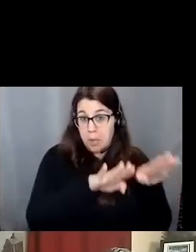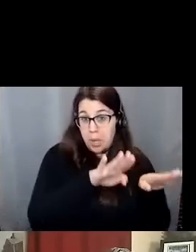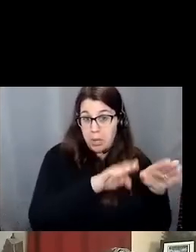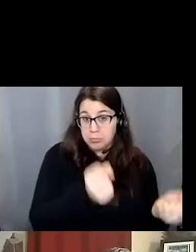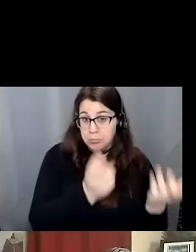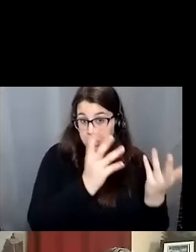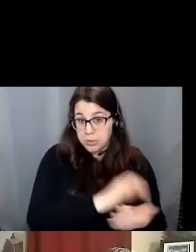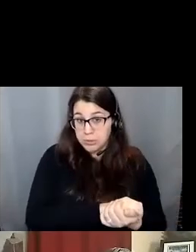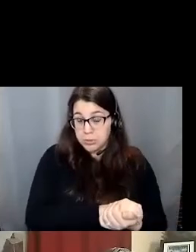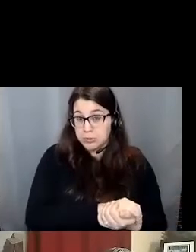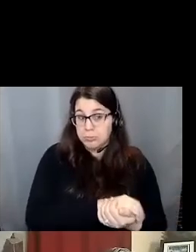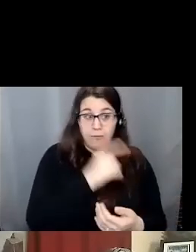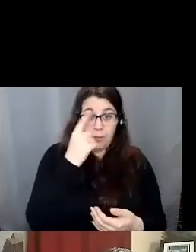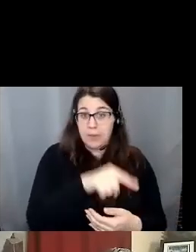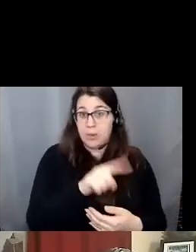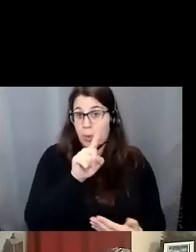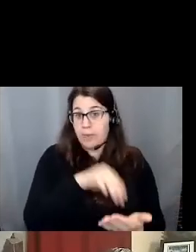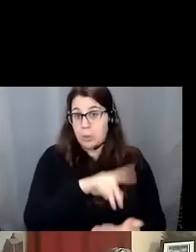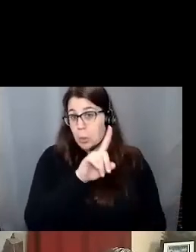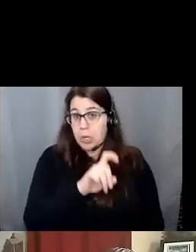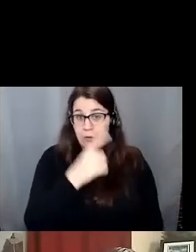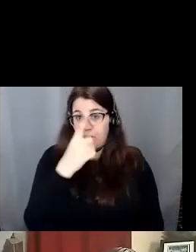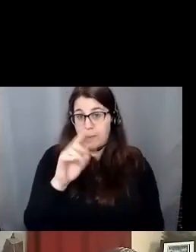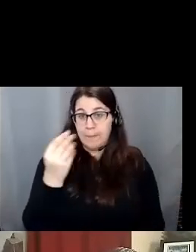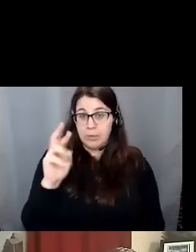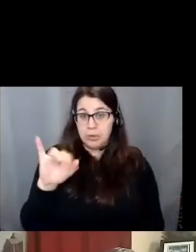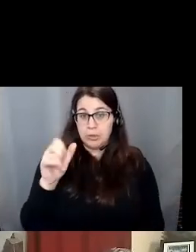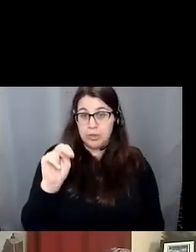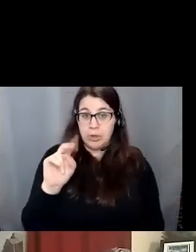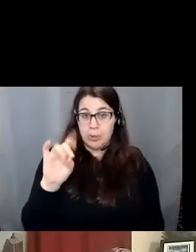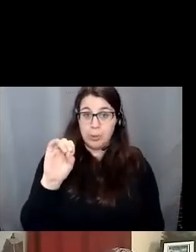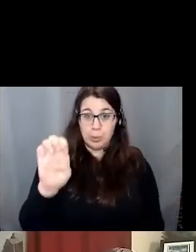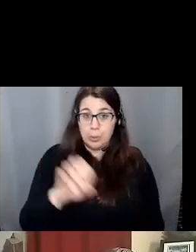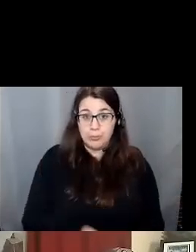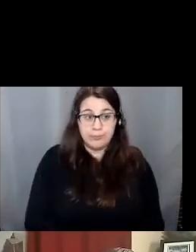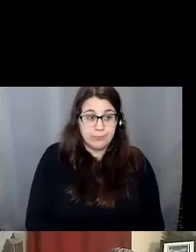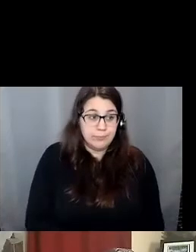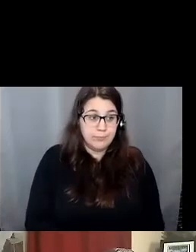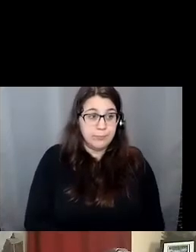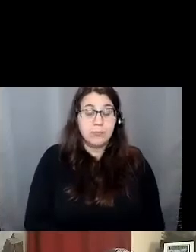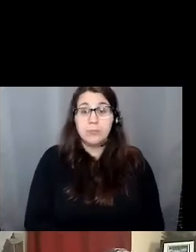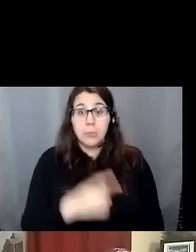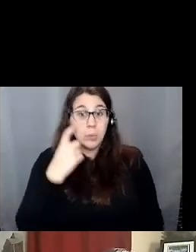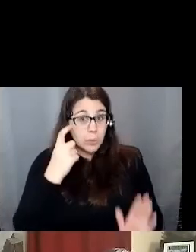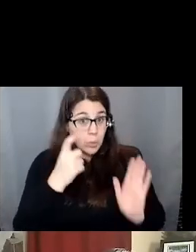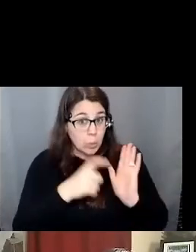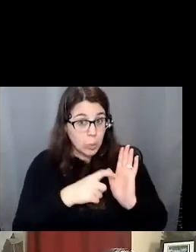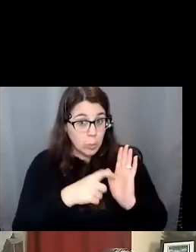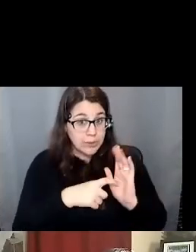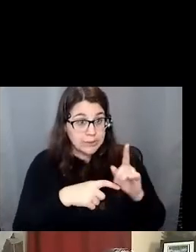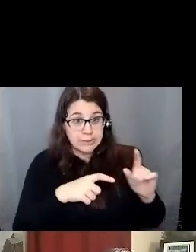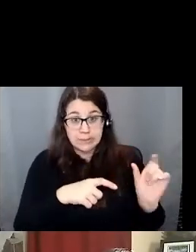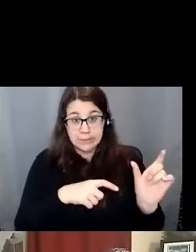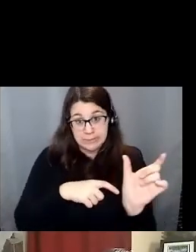up $1,100 for Mr. John Doe. Also realize that from this screen, we have 2